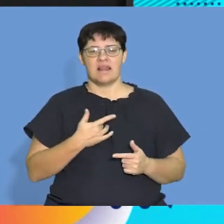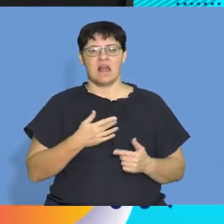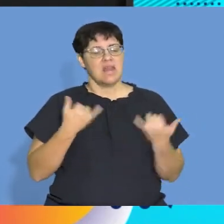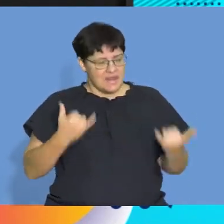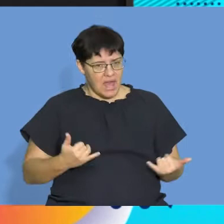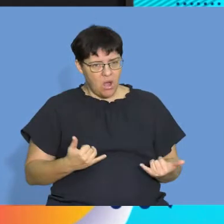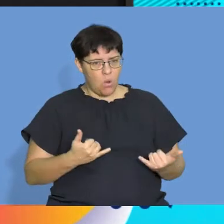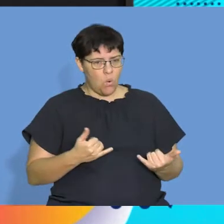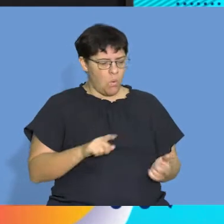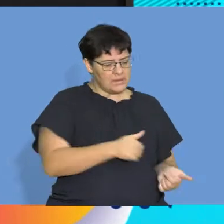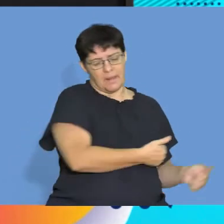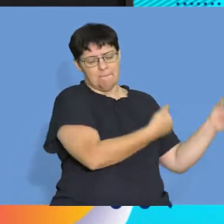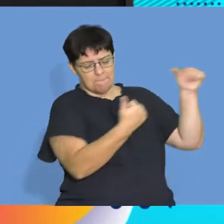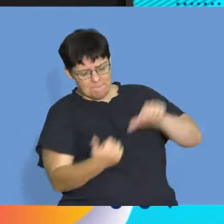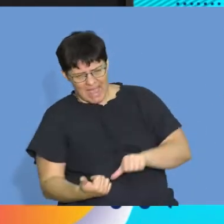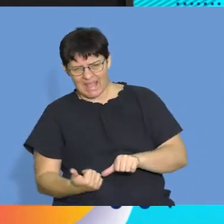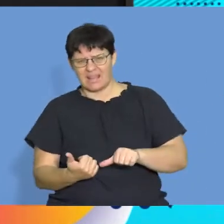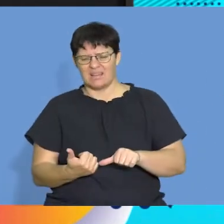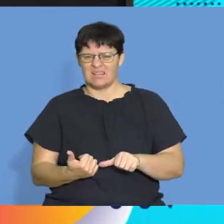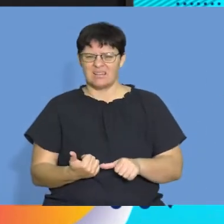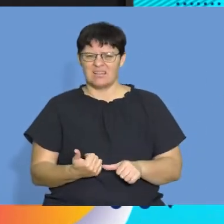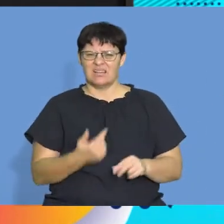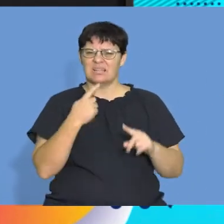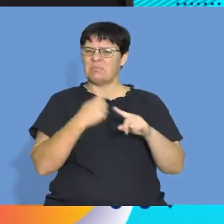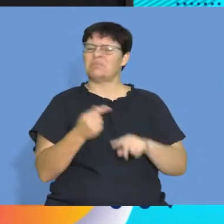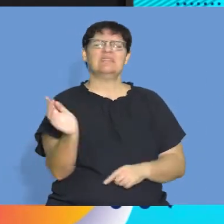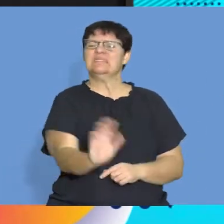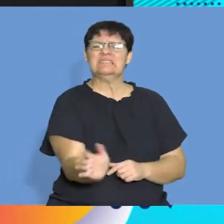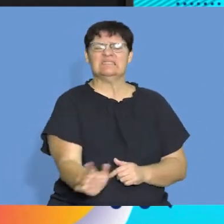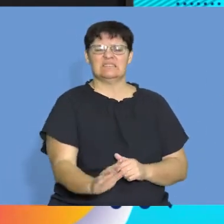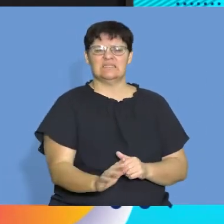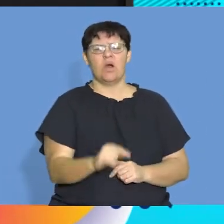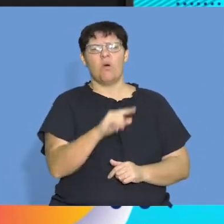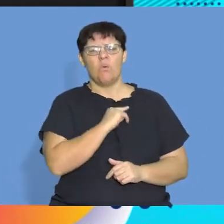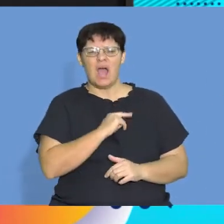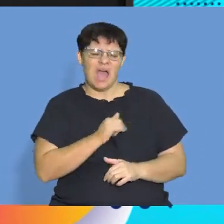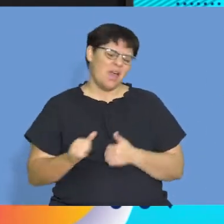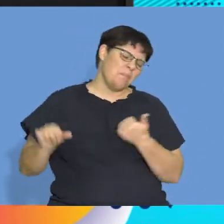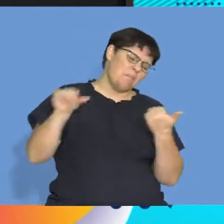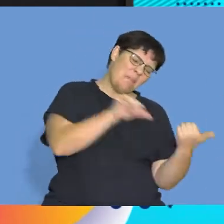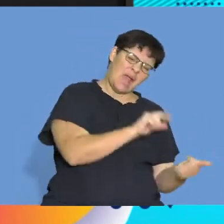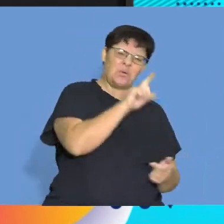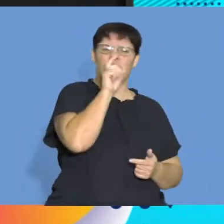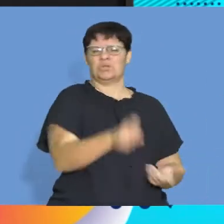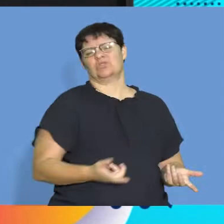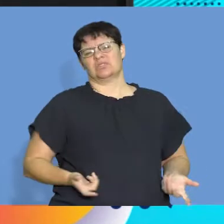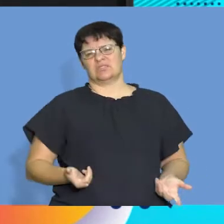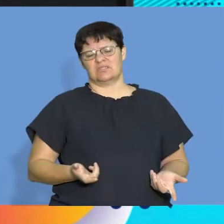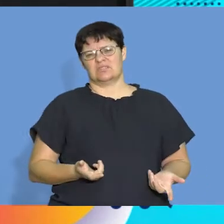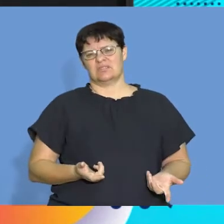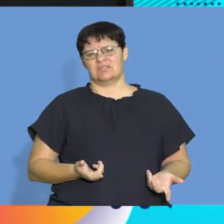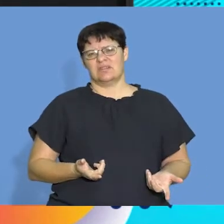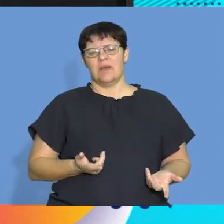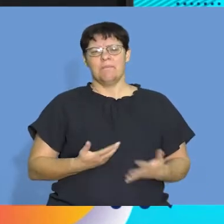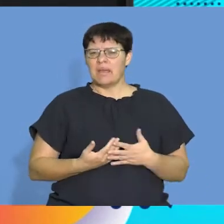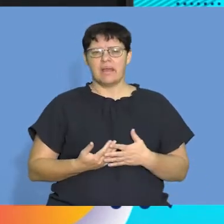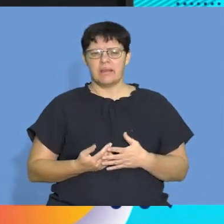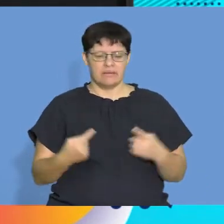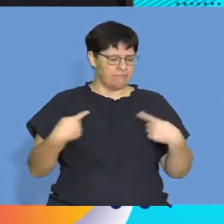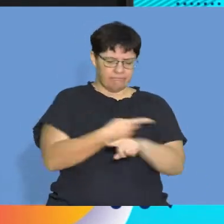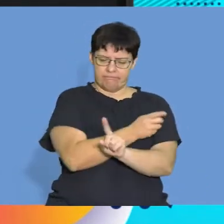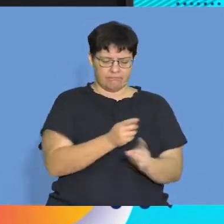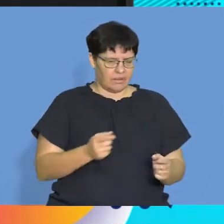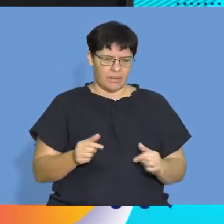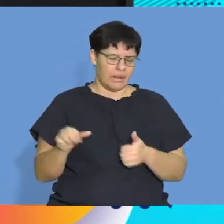number back. But if you multiply it back, it takes you back to what the question was. So it's like you're just working in reverse and you're